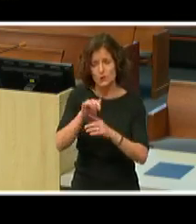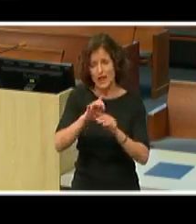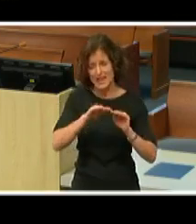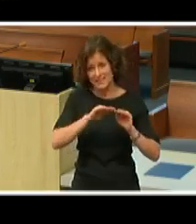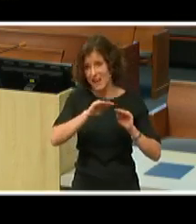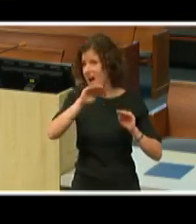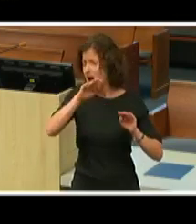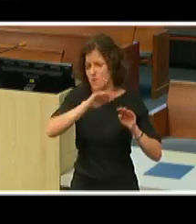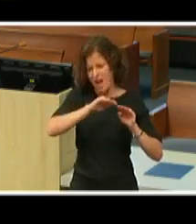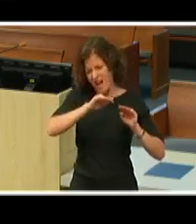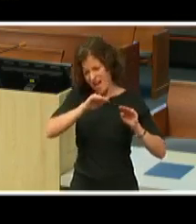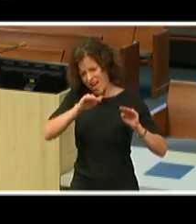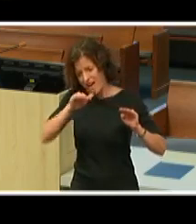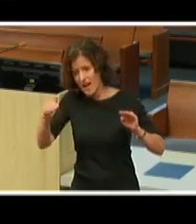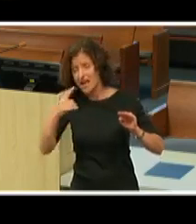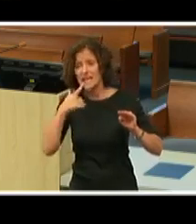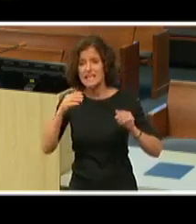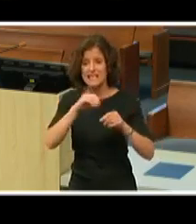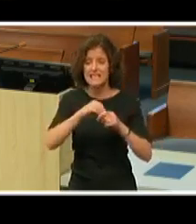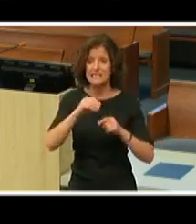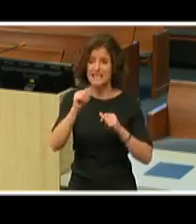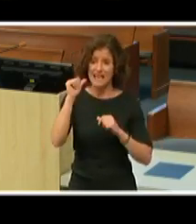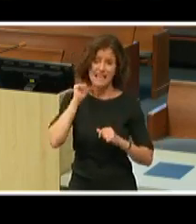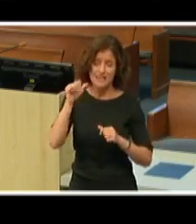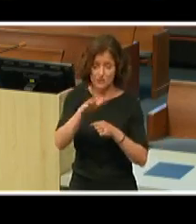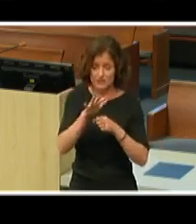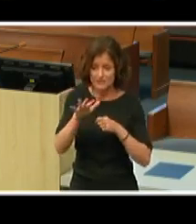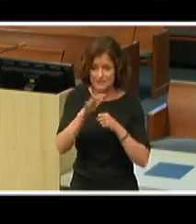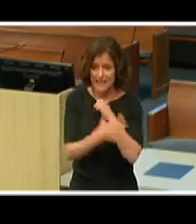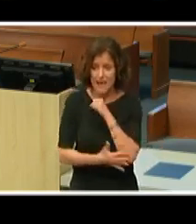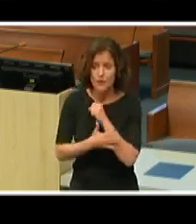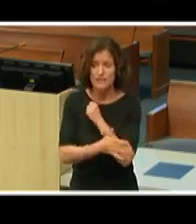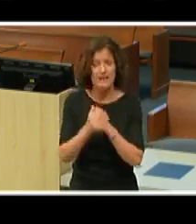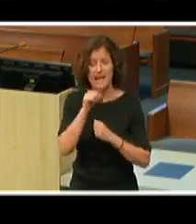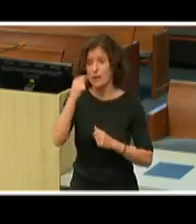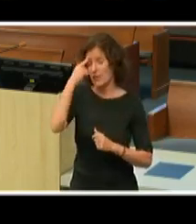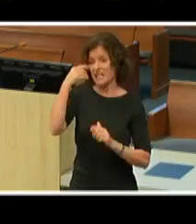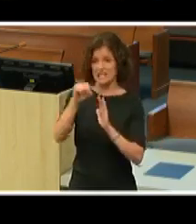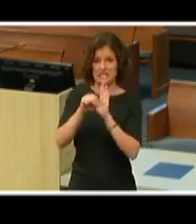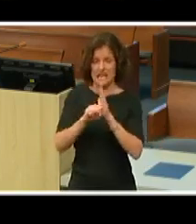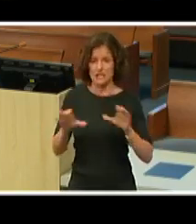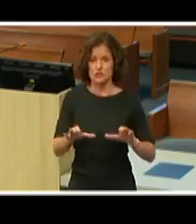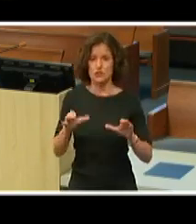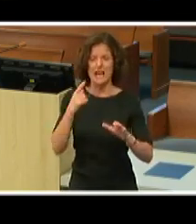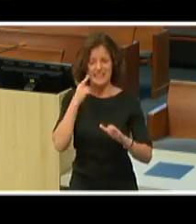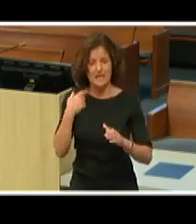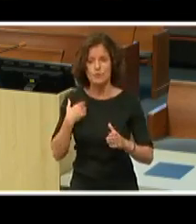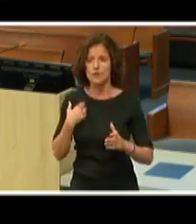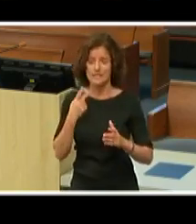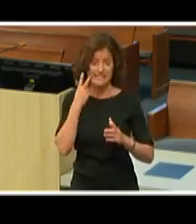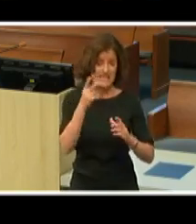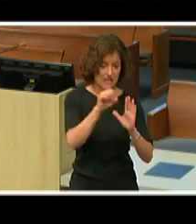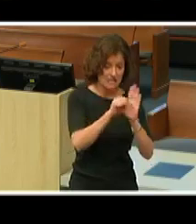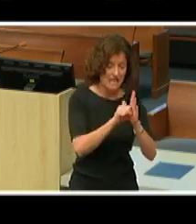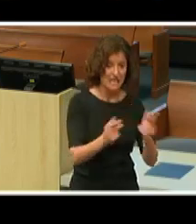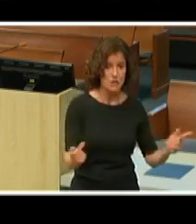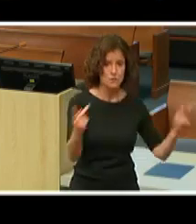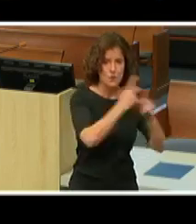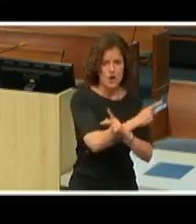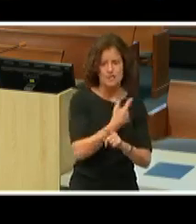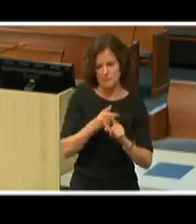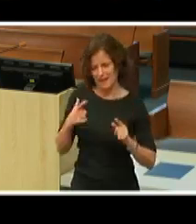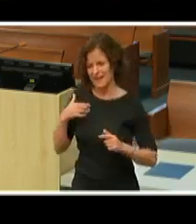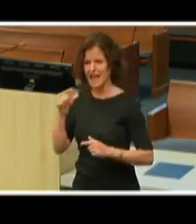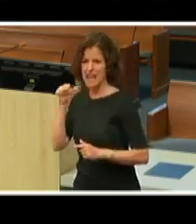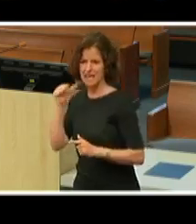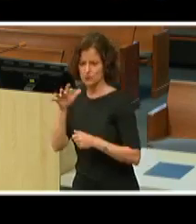Alachua County, I don't think the state is doing the same things that we're doing. And so we're going to see an acceleration there. And I'll make some comments at the end of